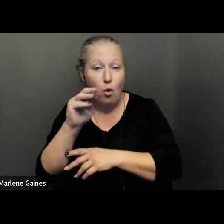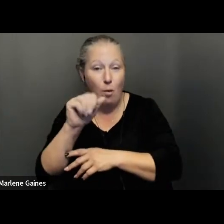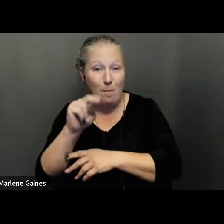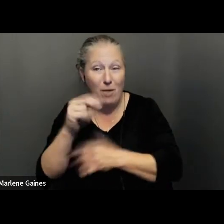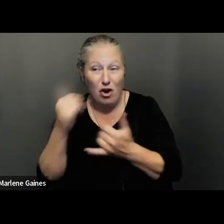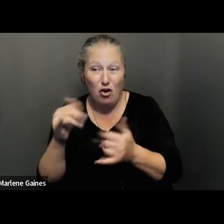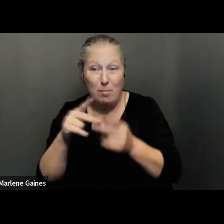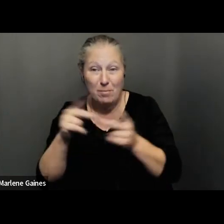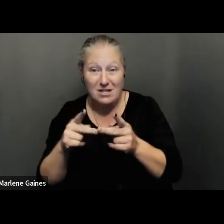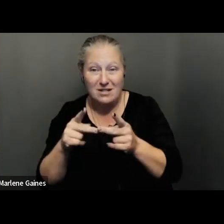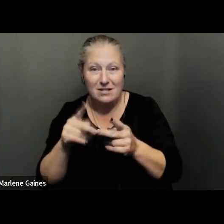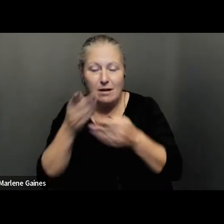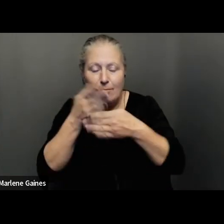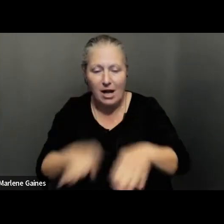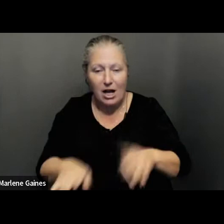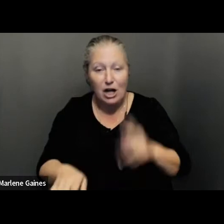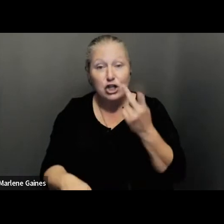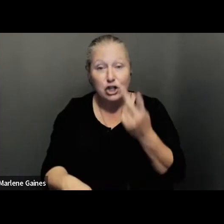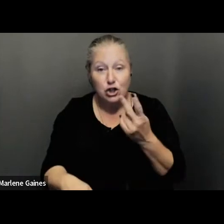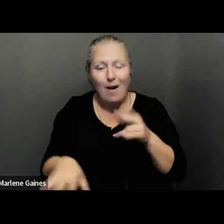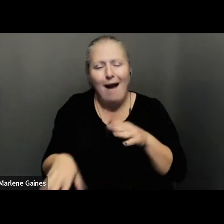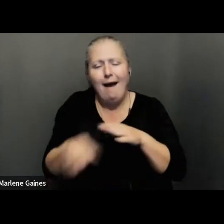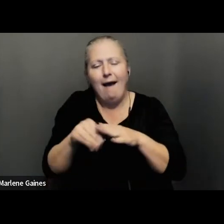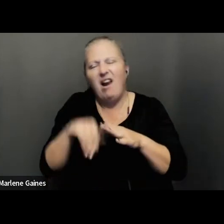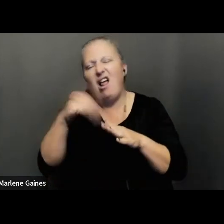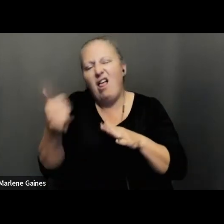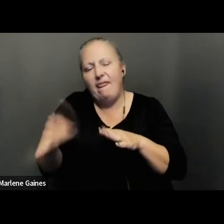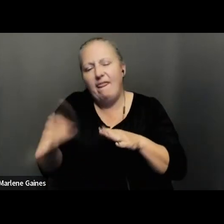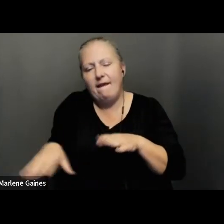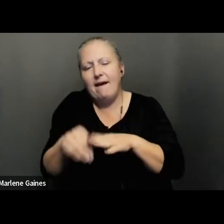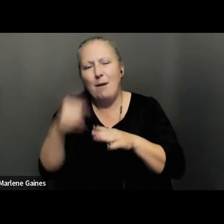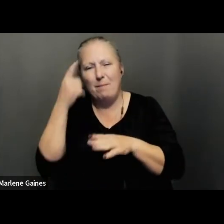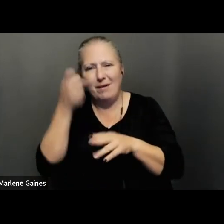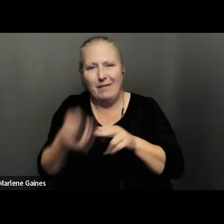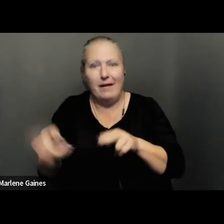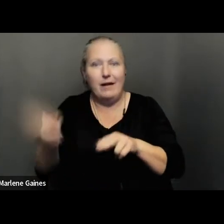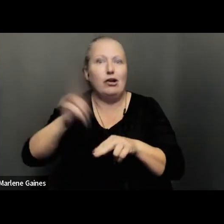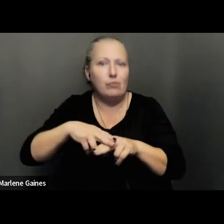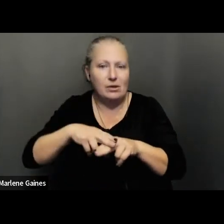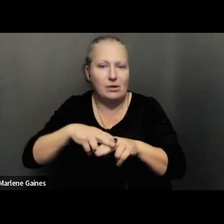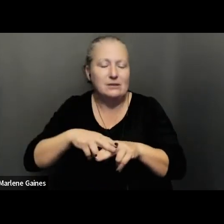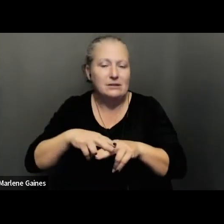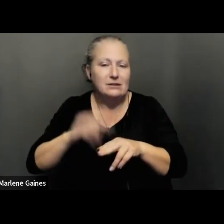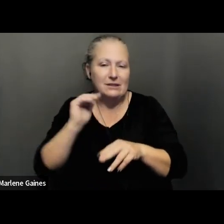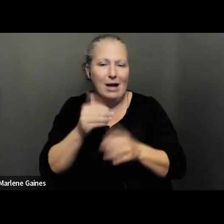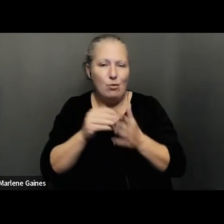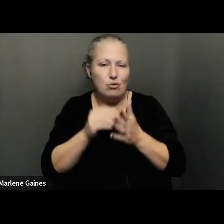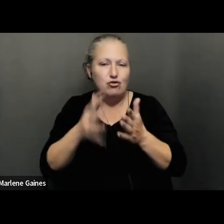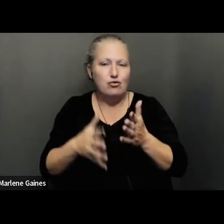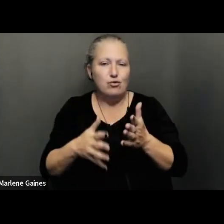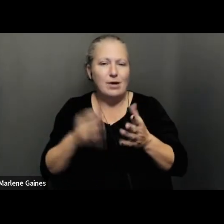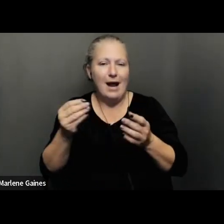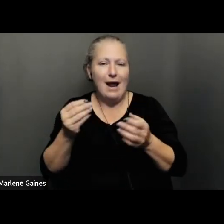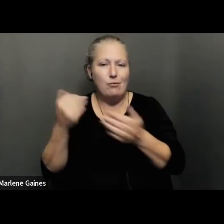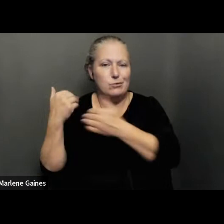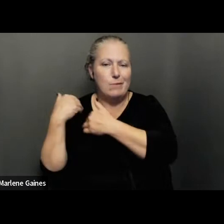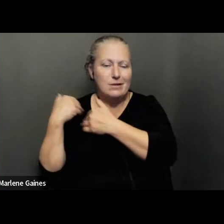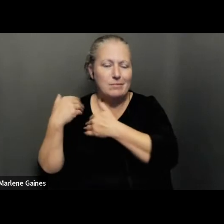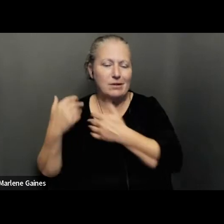and adding some other things to them because of the increase in our student numbers and the